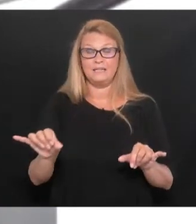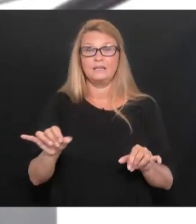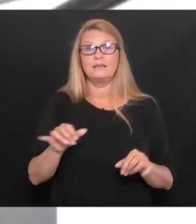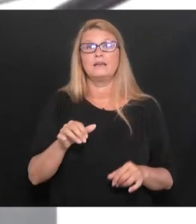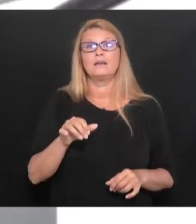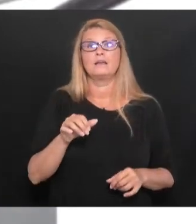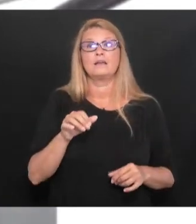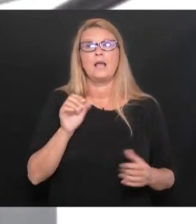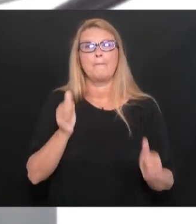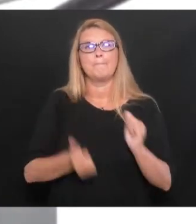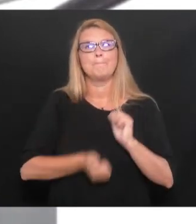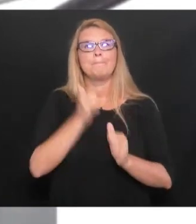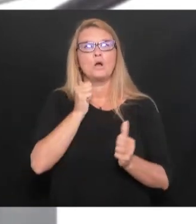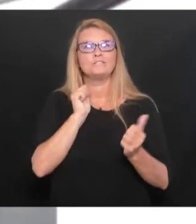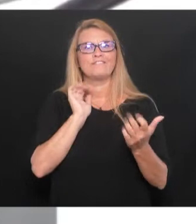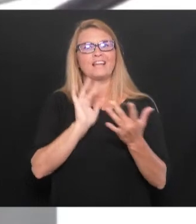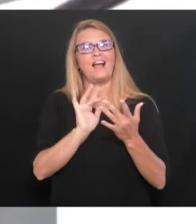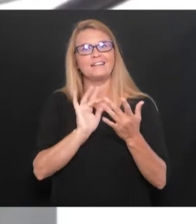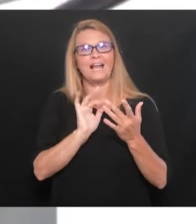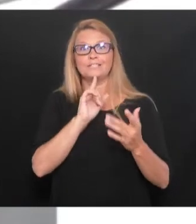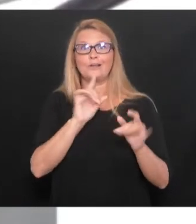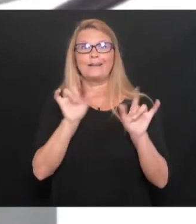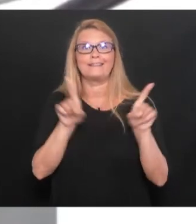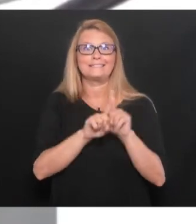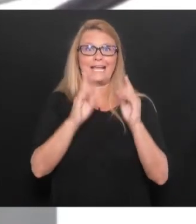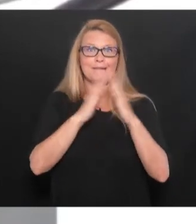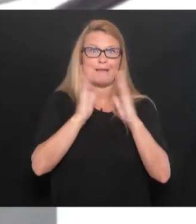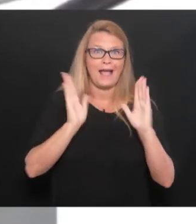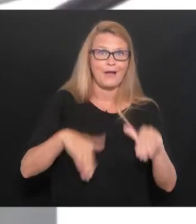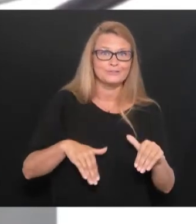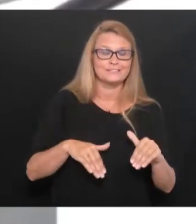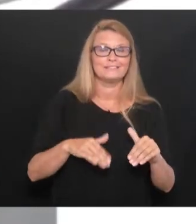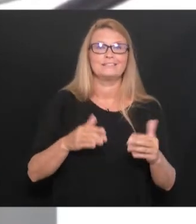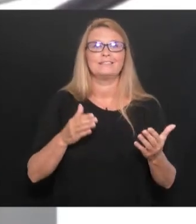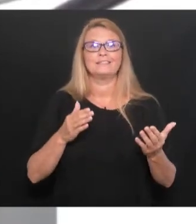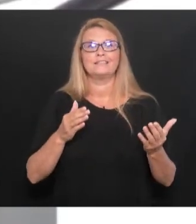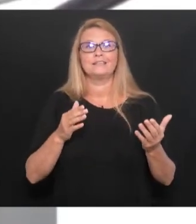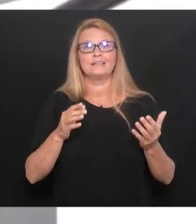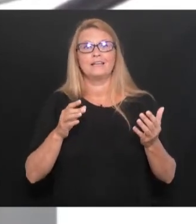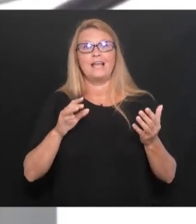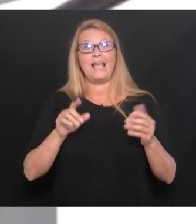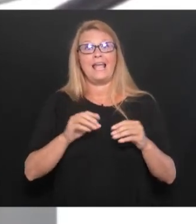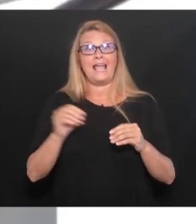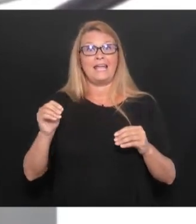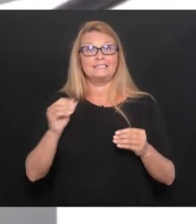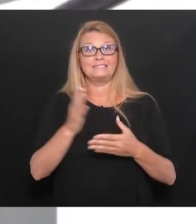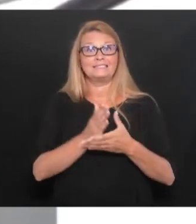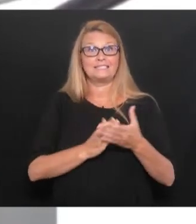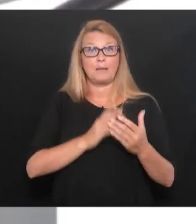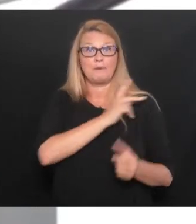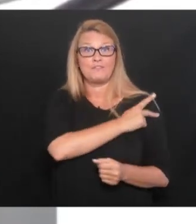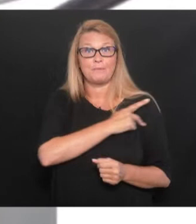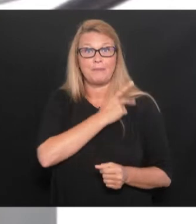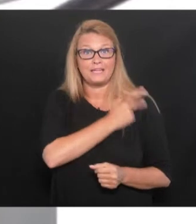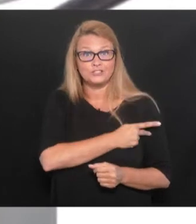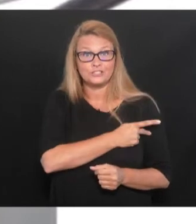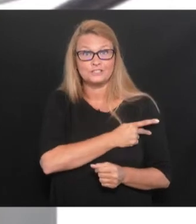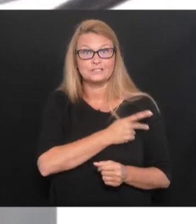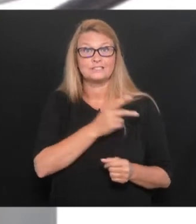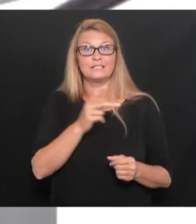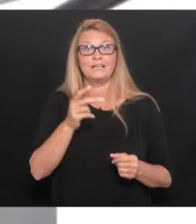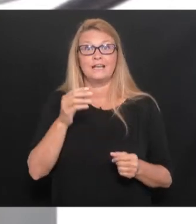well are in the same household, so that's something else in common with that. And also some of the patients who had the Delta